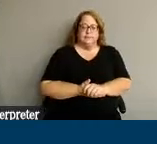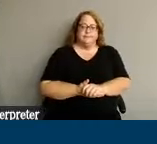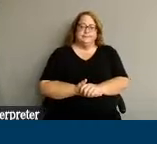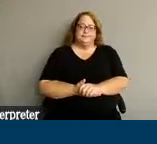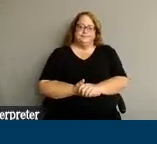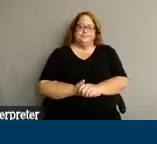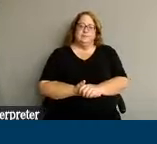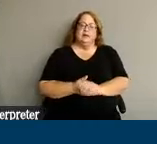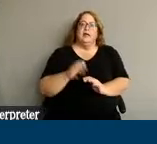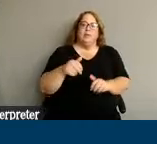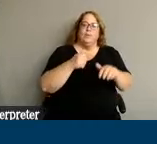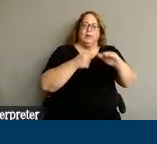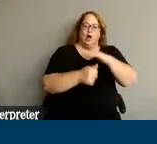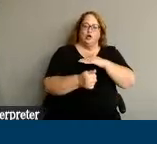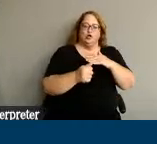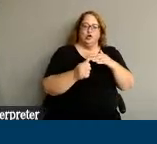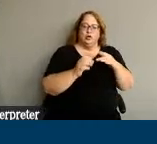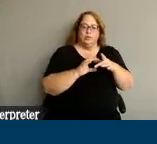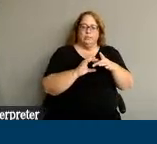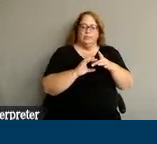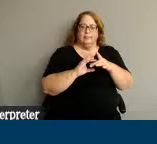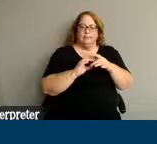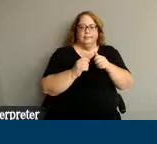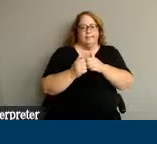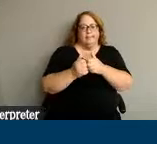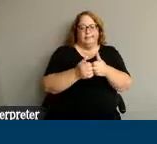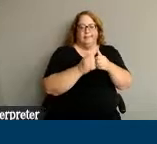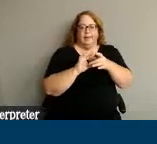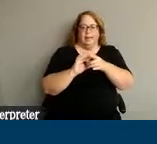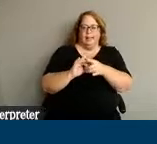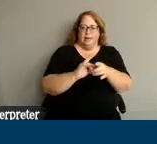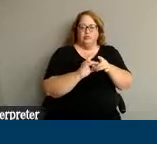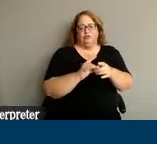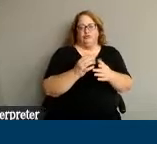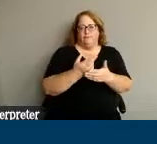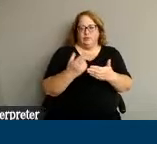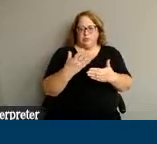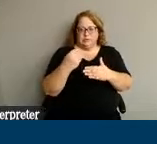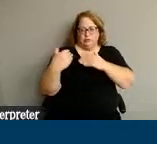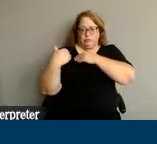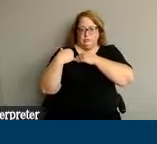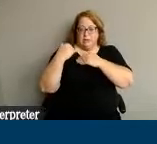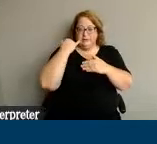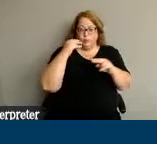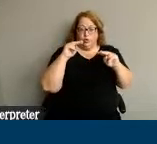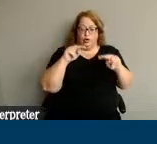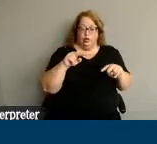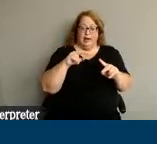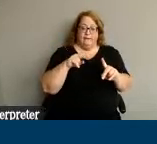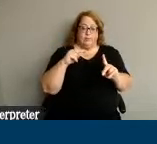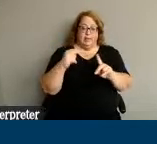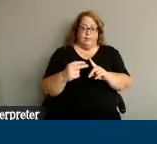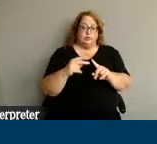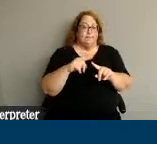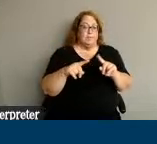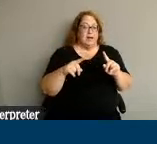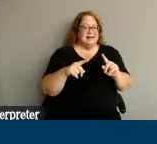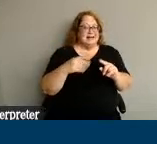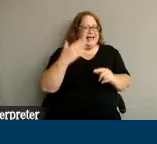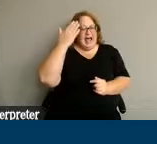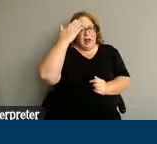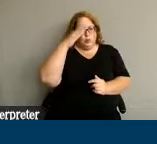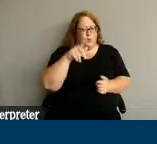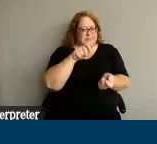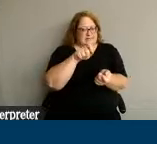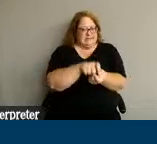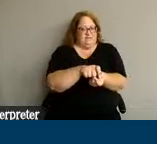be under collaboration of resources and responsibilities if we wanted to look at it from that perspective, but I don't